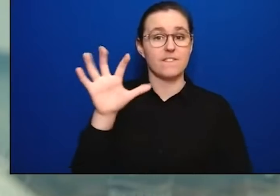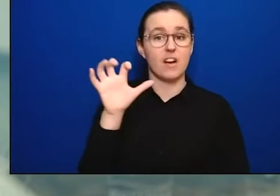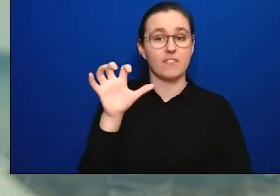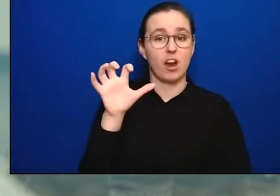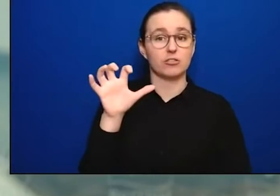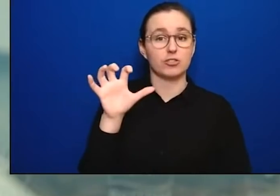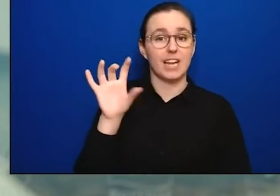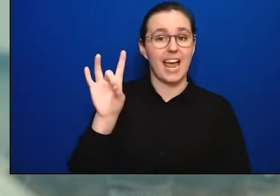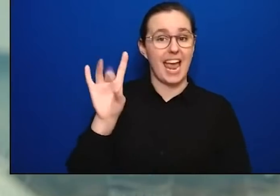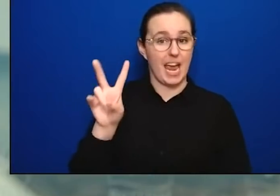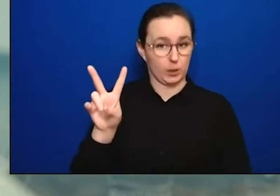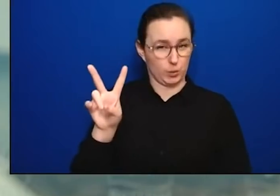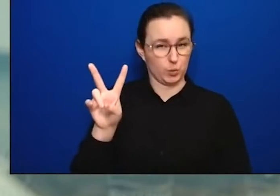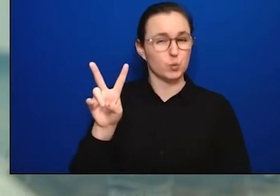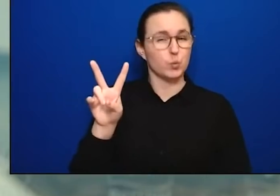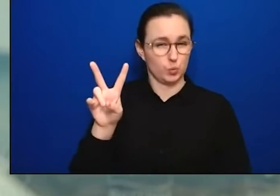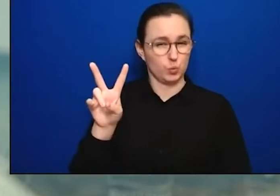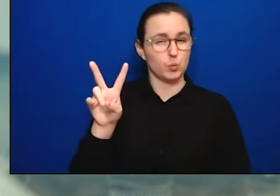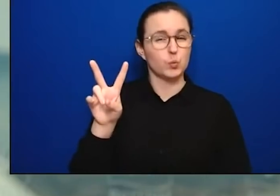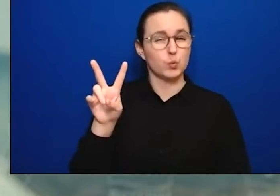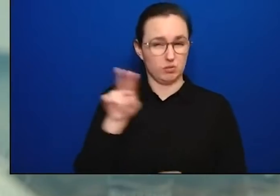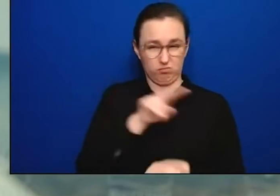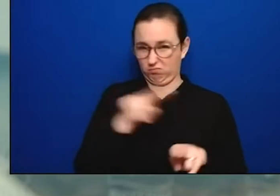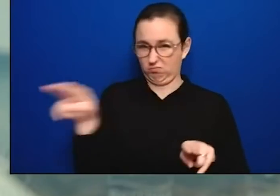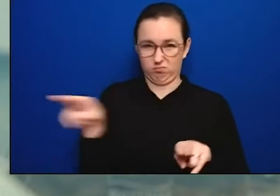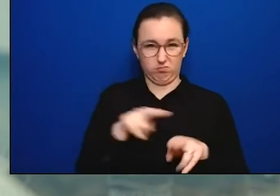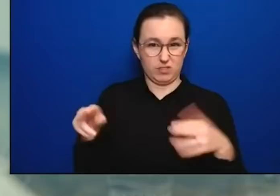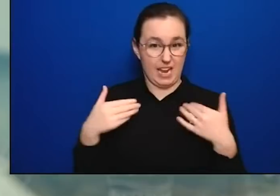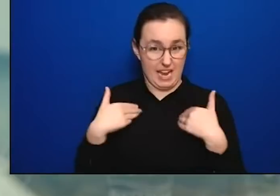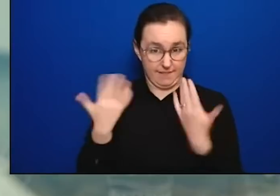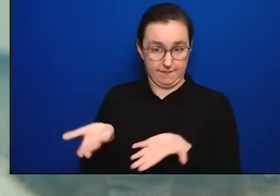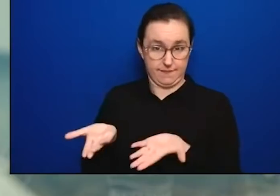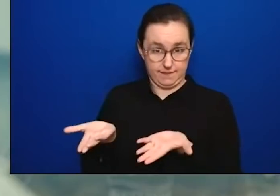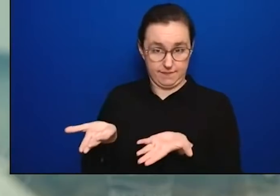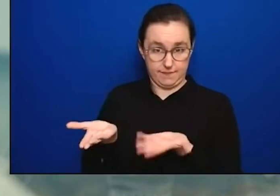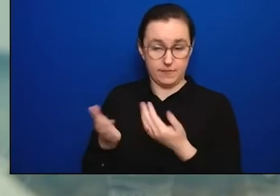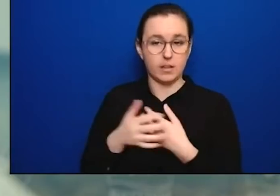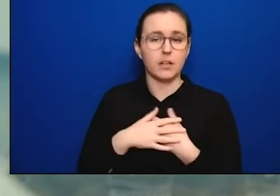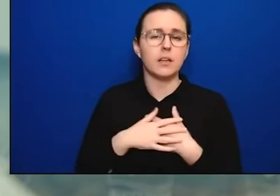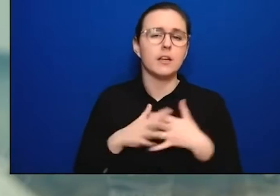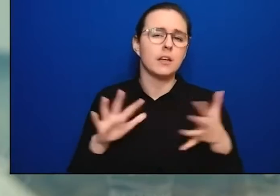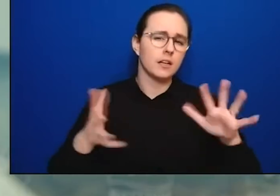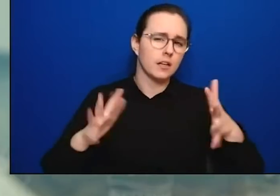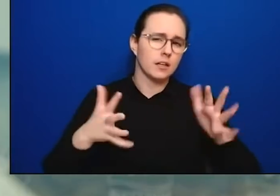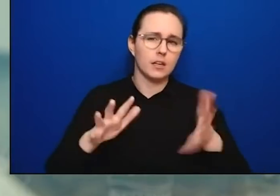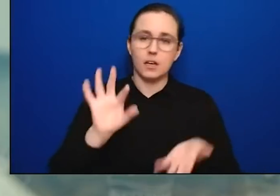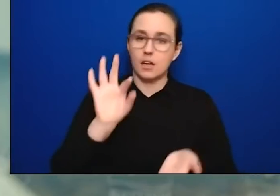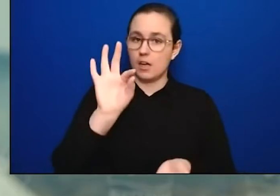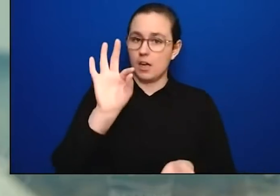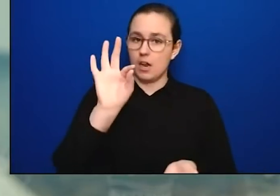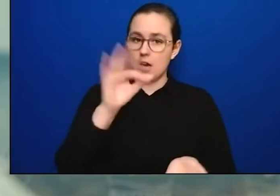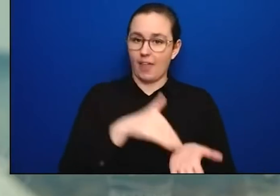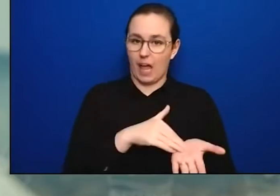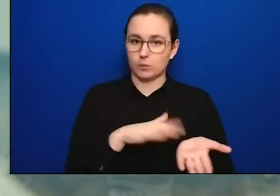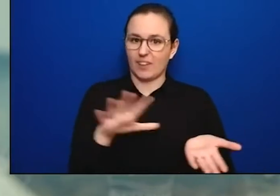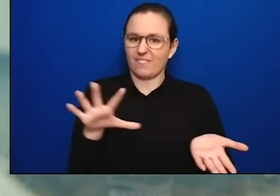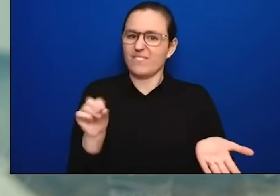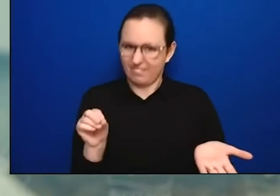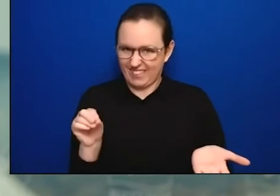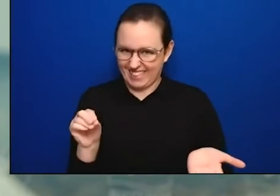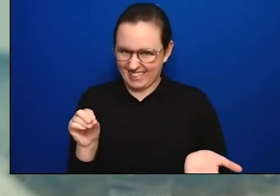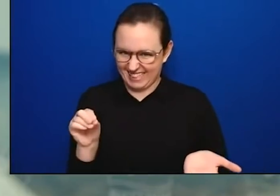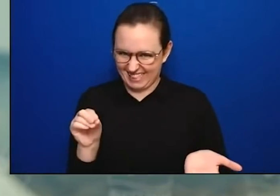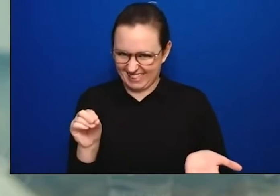11,582. And currently in hospital, our census in hospital as of end of day yesterday in any event was